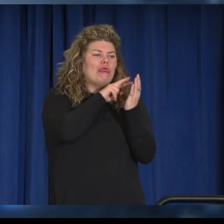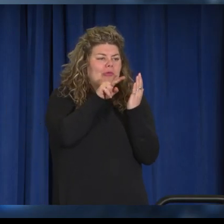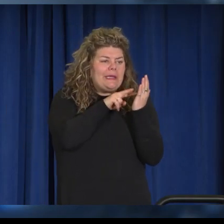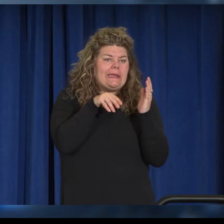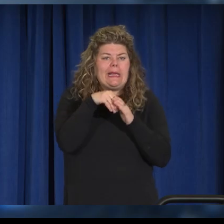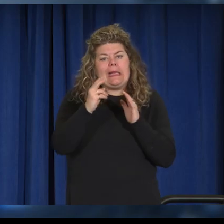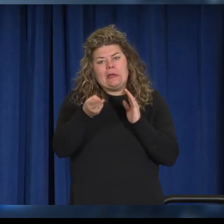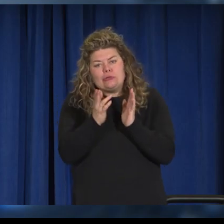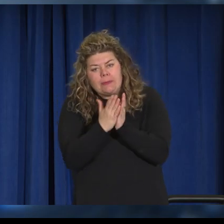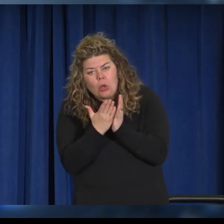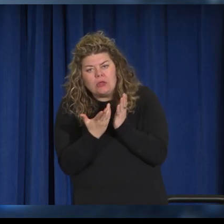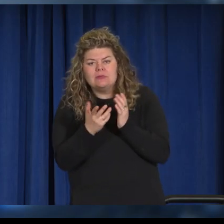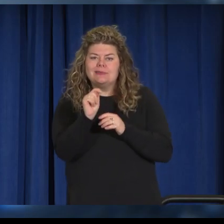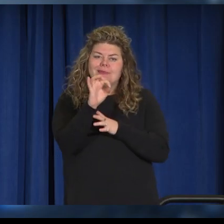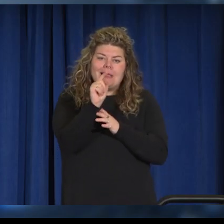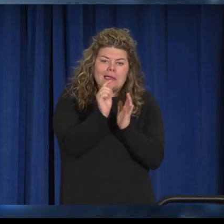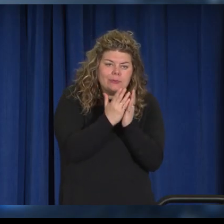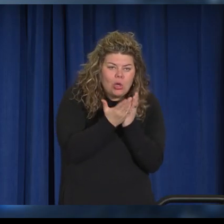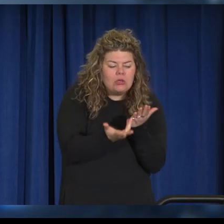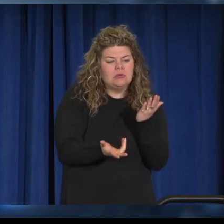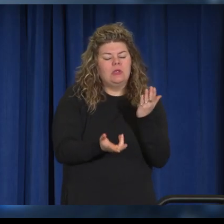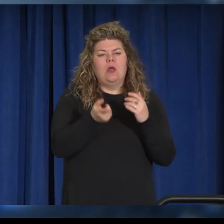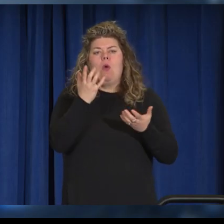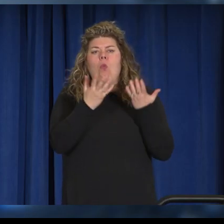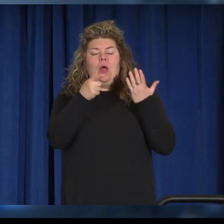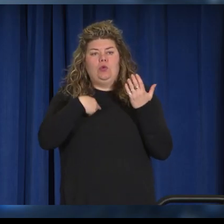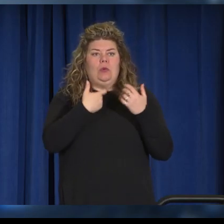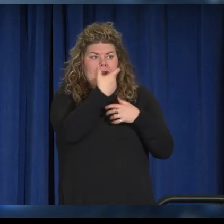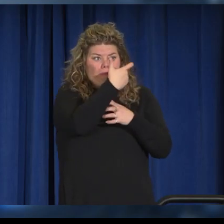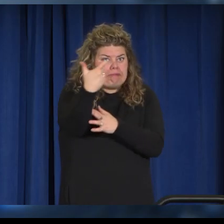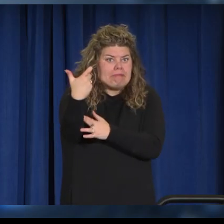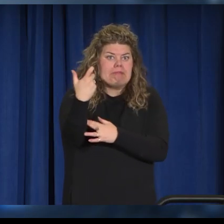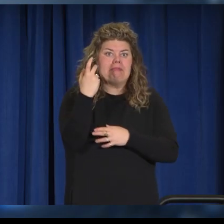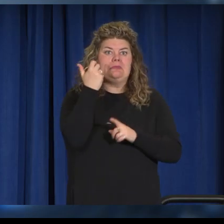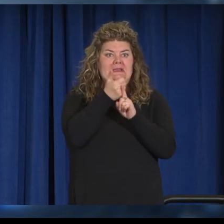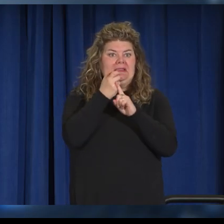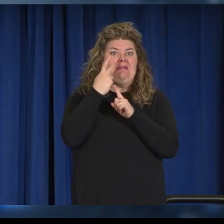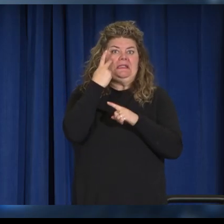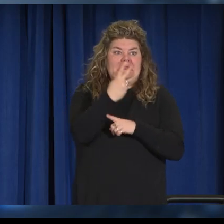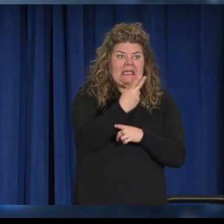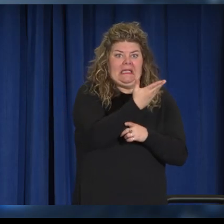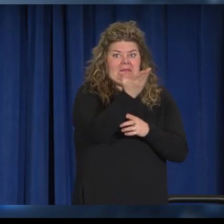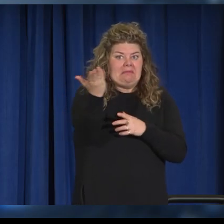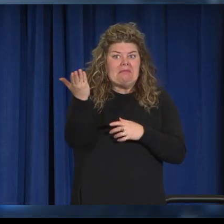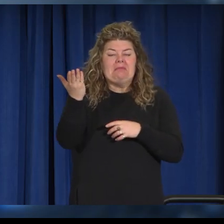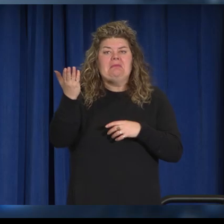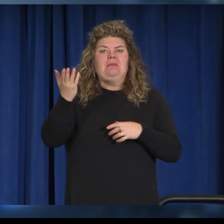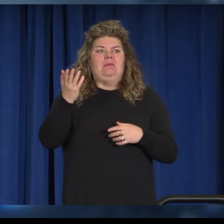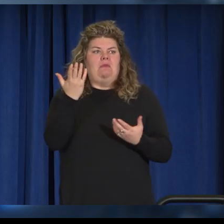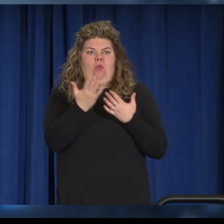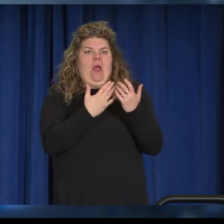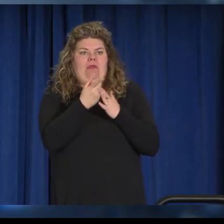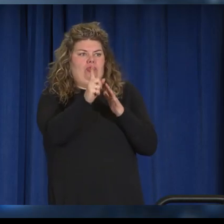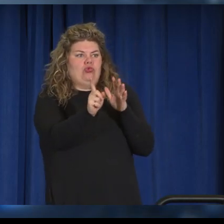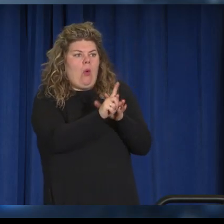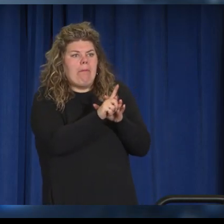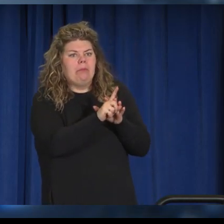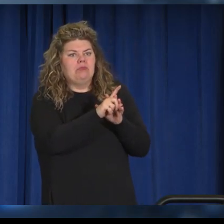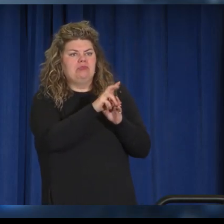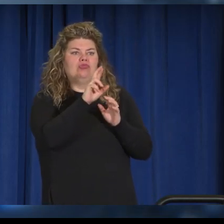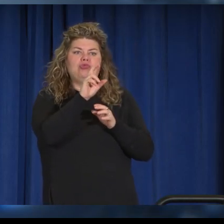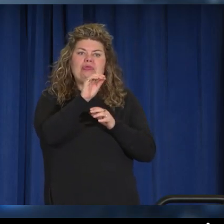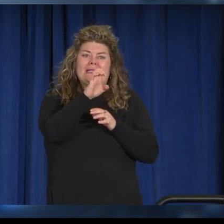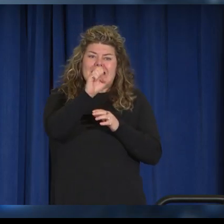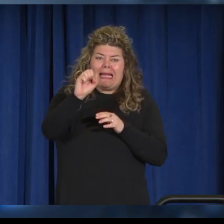history books or textbooks, what you experience firsthand in terms of the spaces that you occupied, whether it's recess